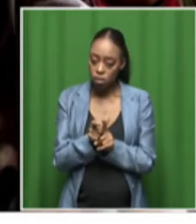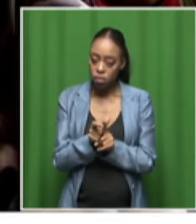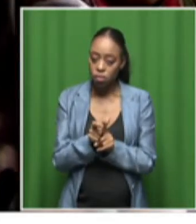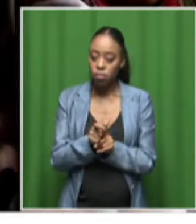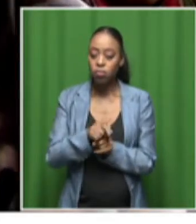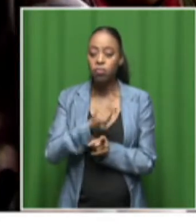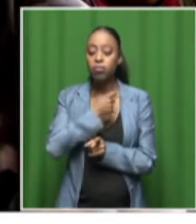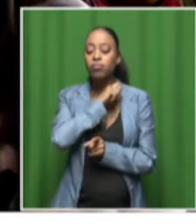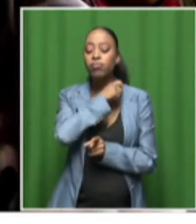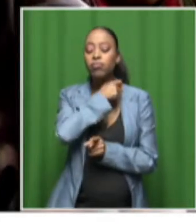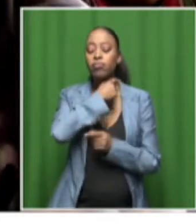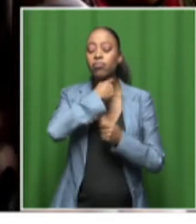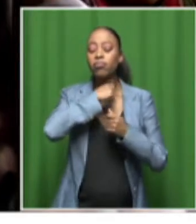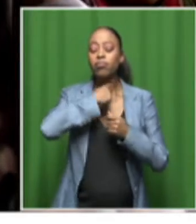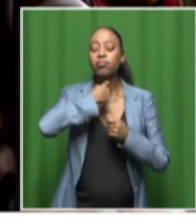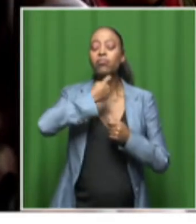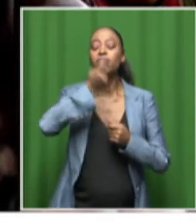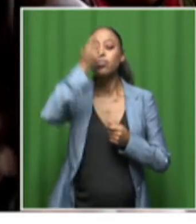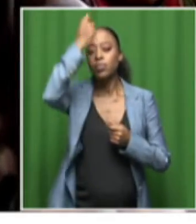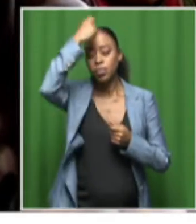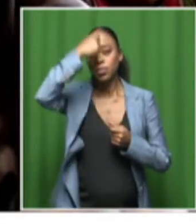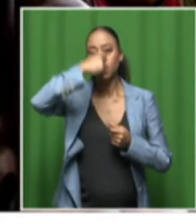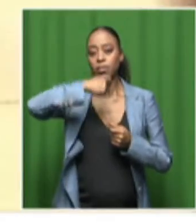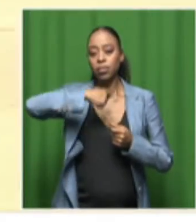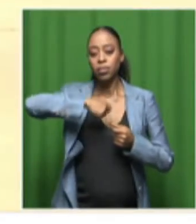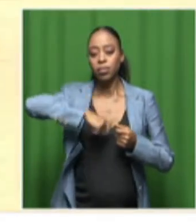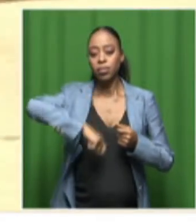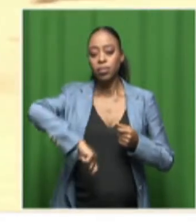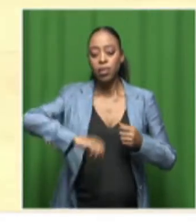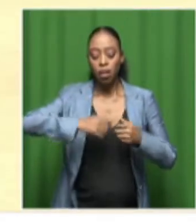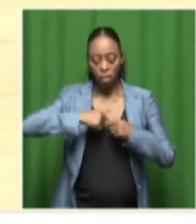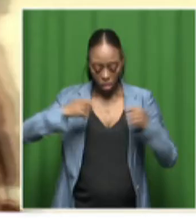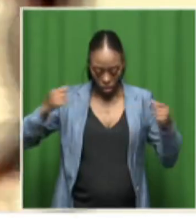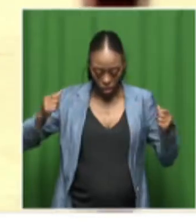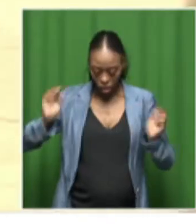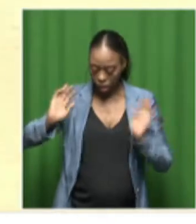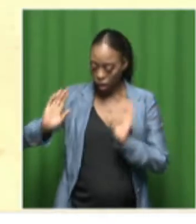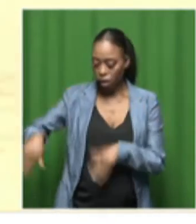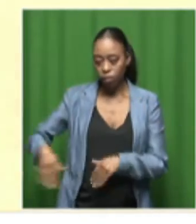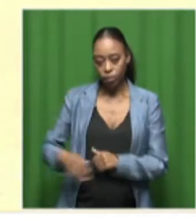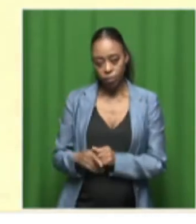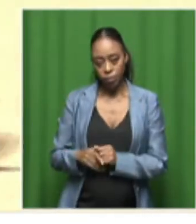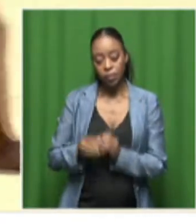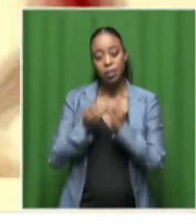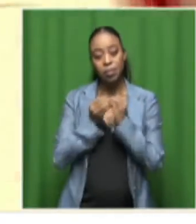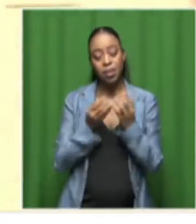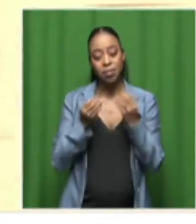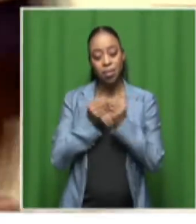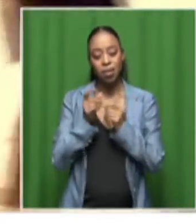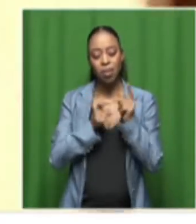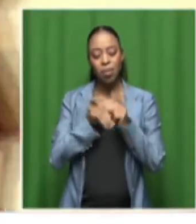slice him open in the middle, then leave him die to death. Many people have been